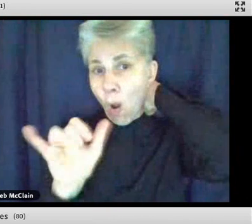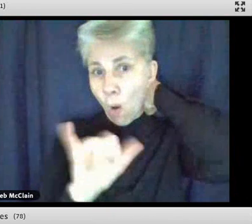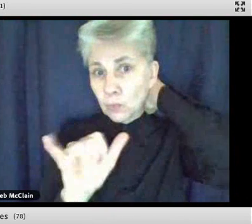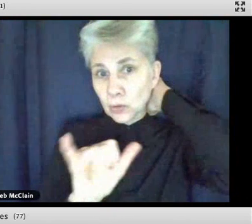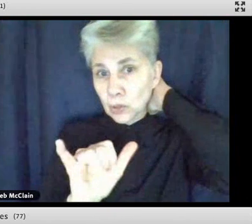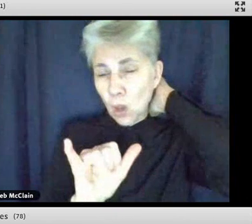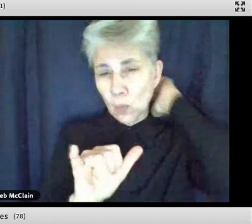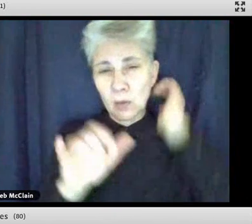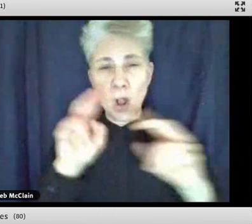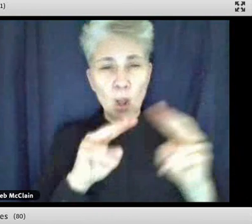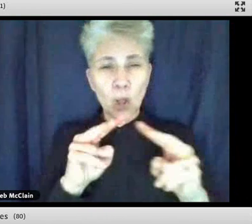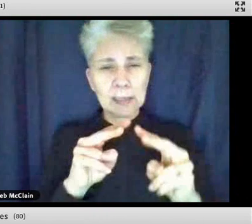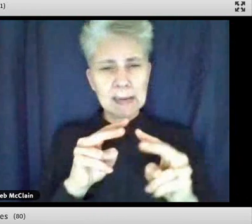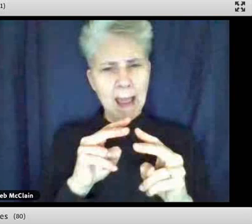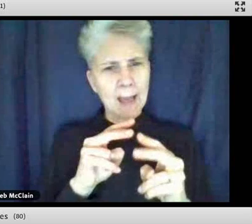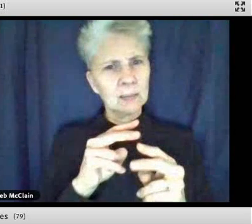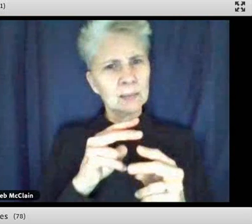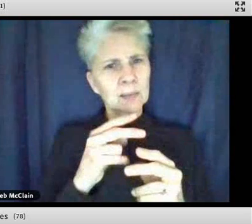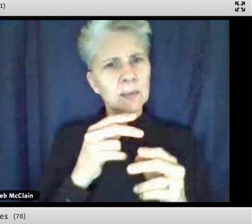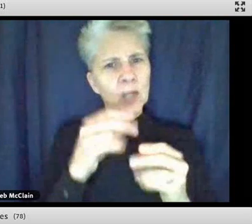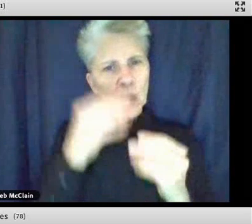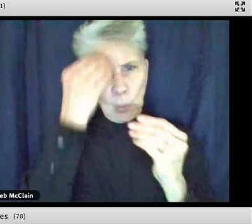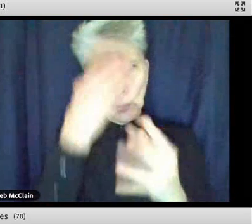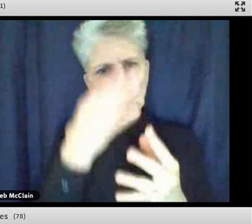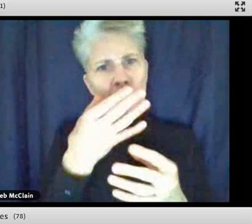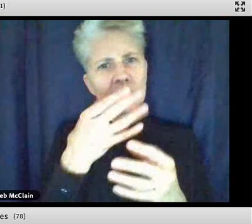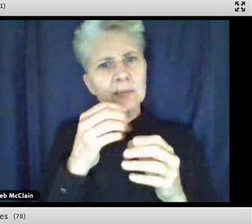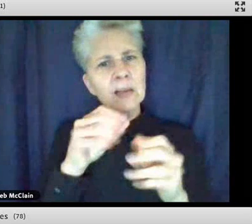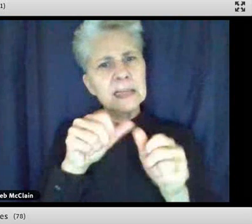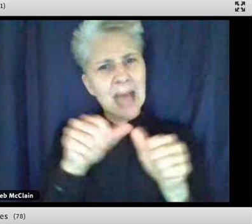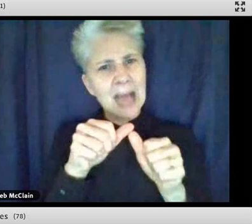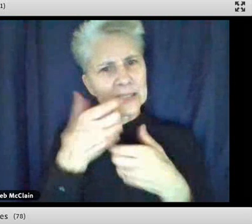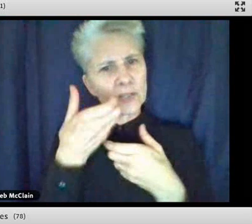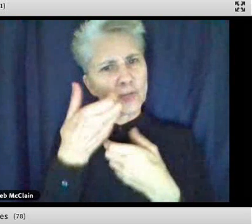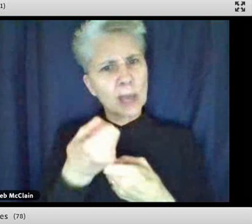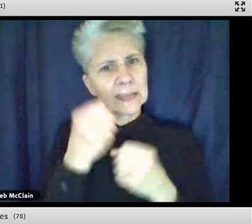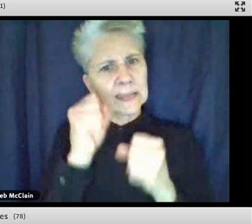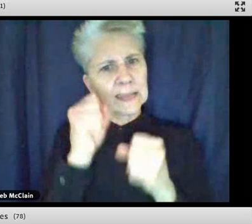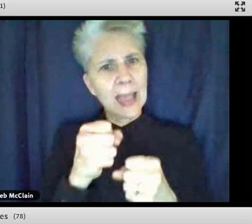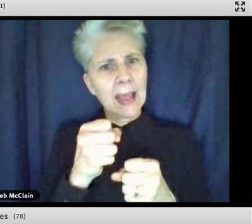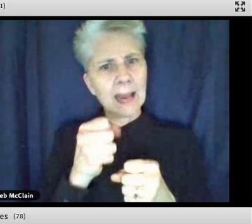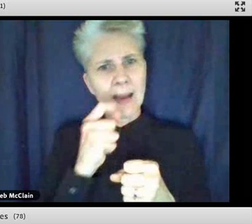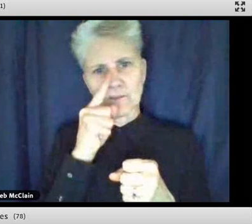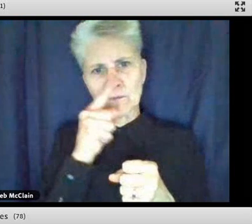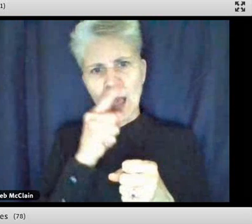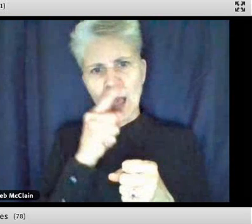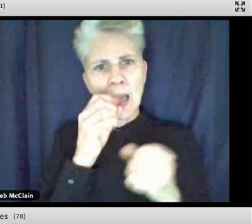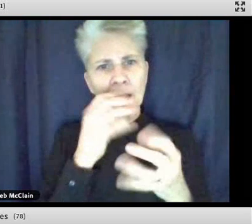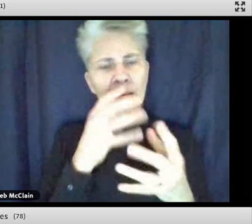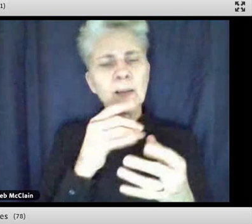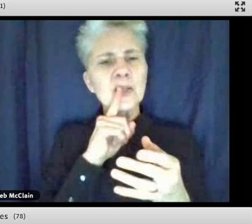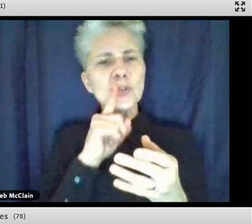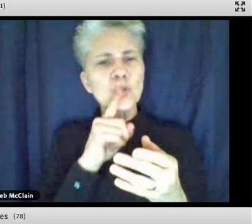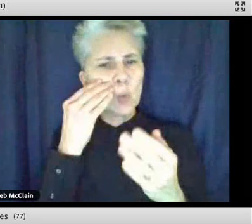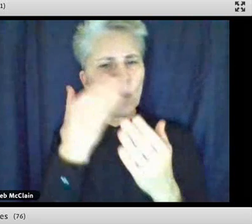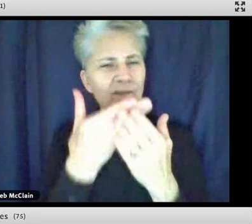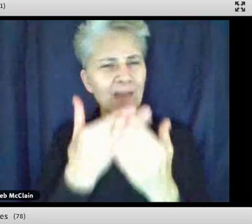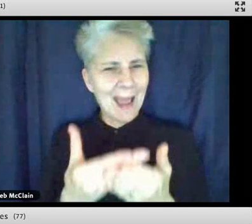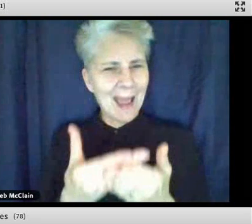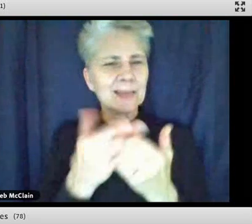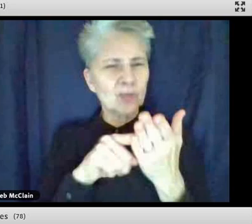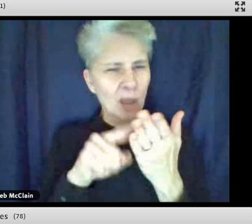at trusted sites, right? Trusted news. That's how you can reassure yourself is knowing the facts.